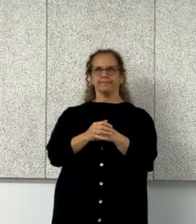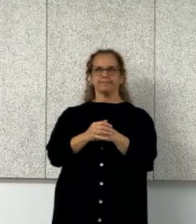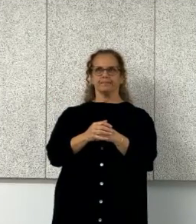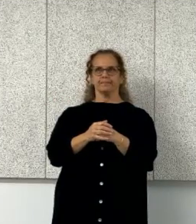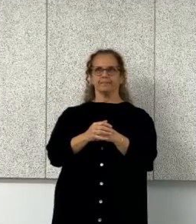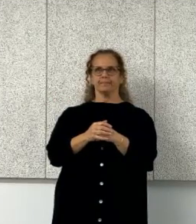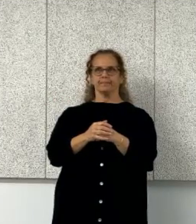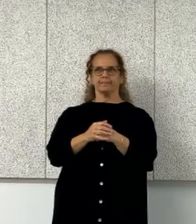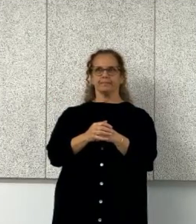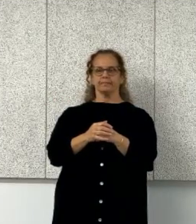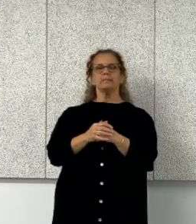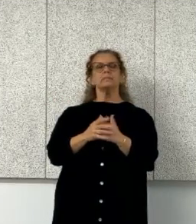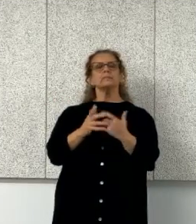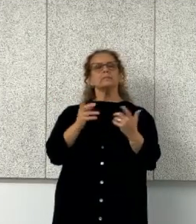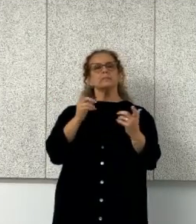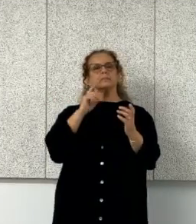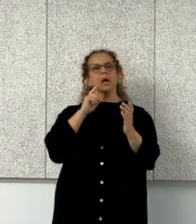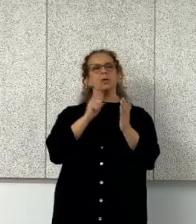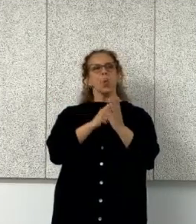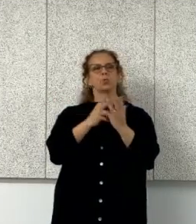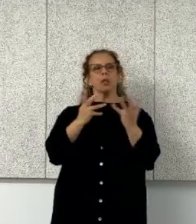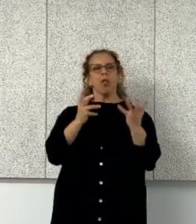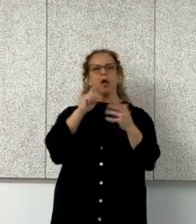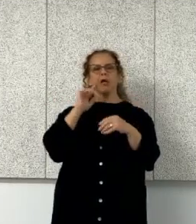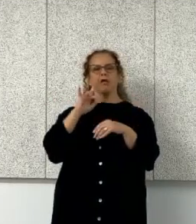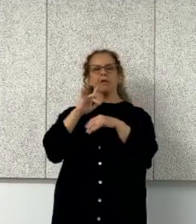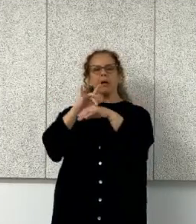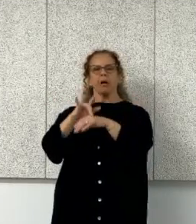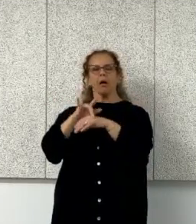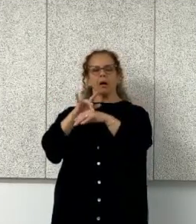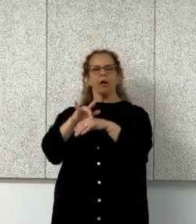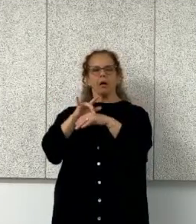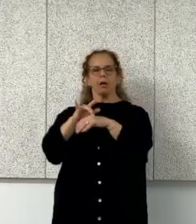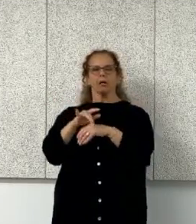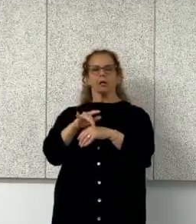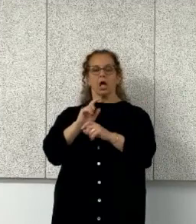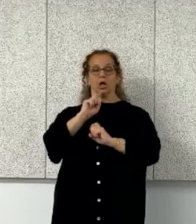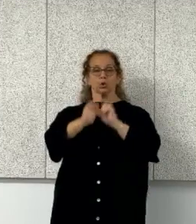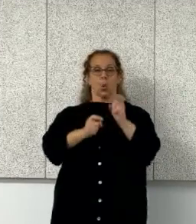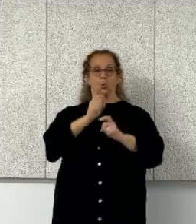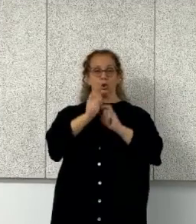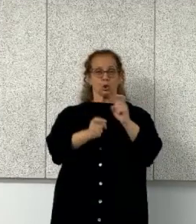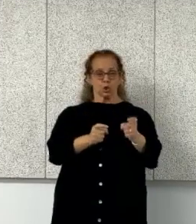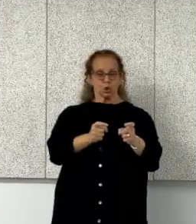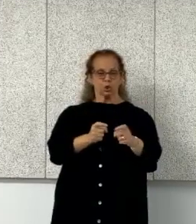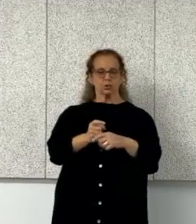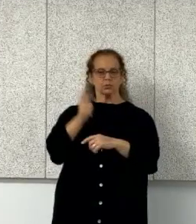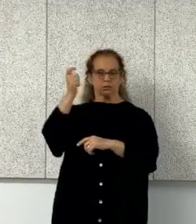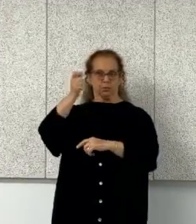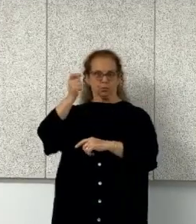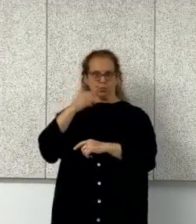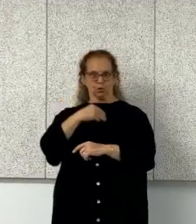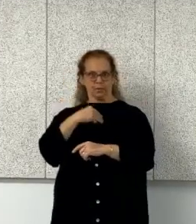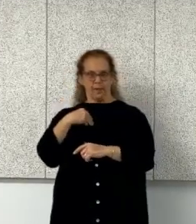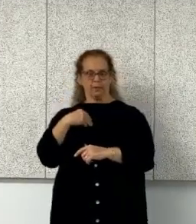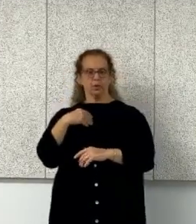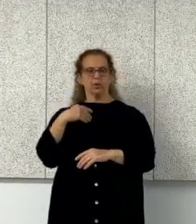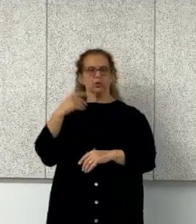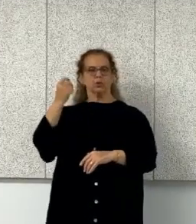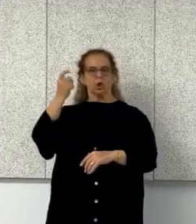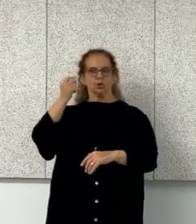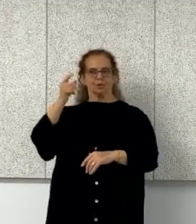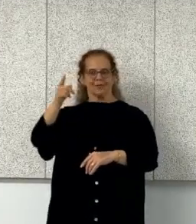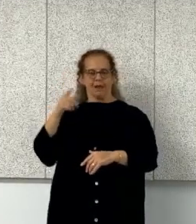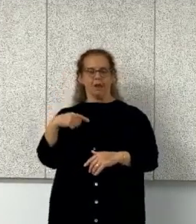there's a big fixation on subs and donors and loyal audiences, which is understandable. These are people who are giving us a lot of money,